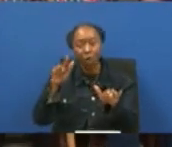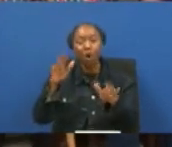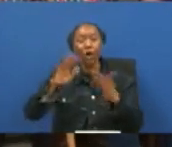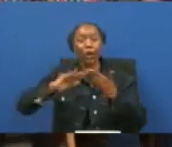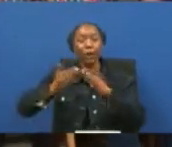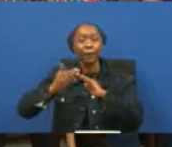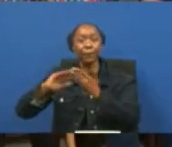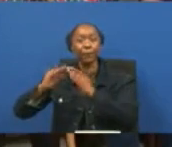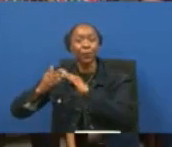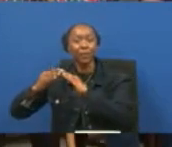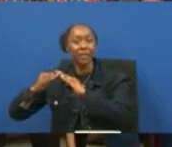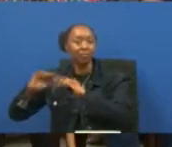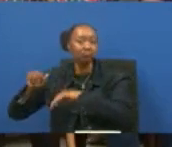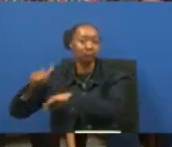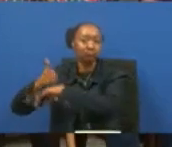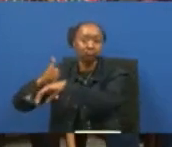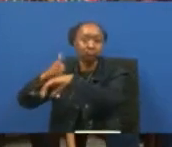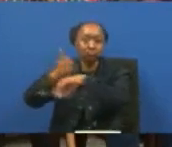initiatives. And so